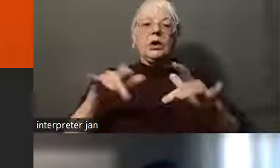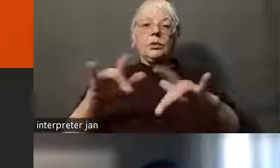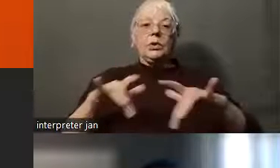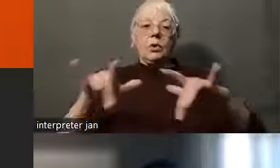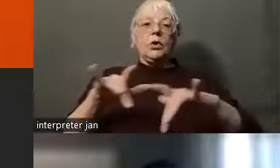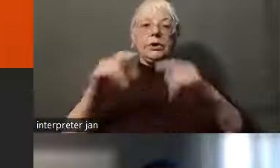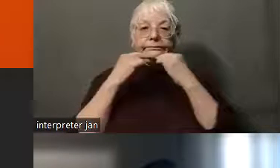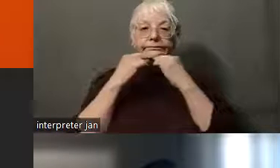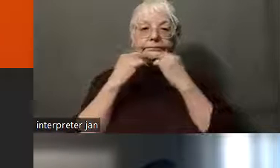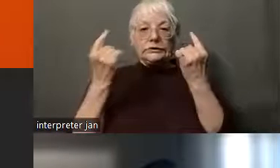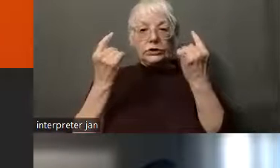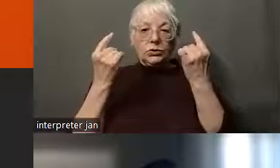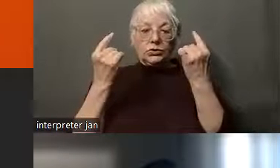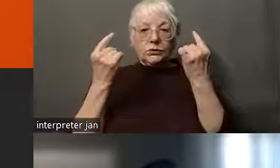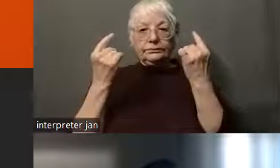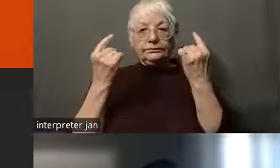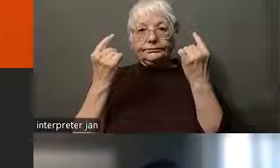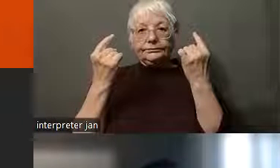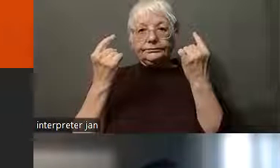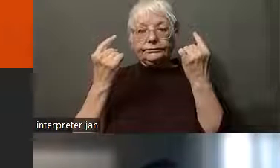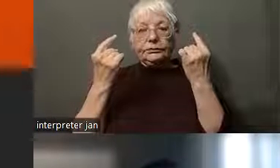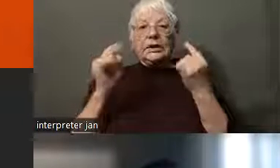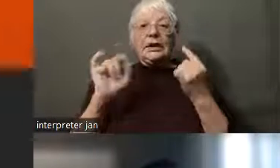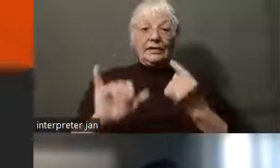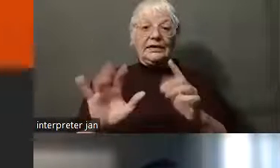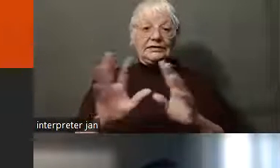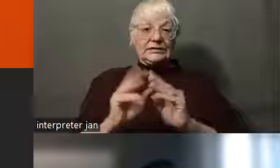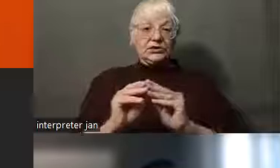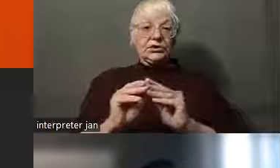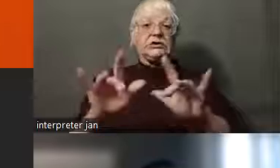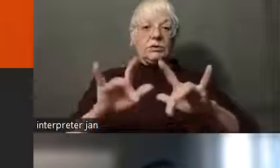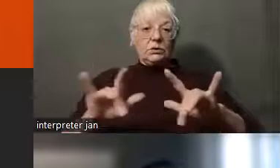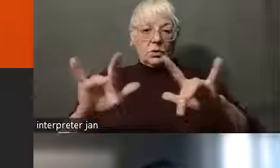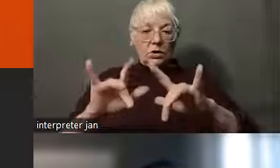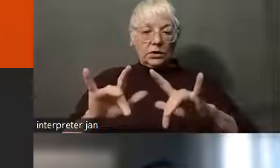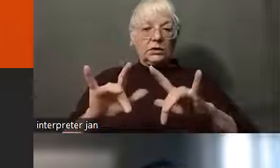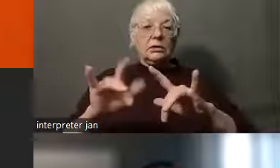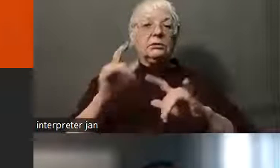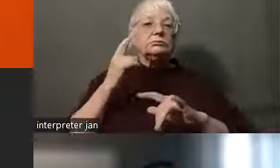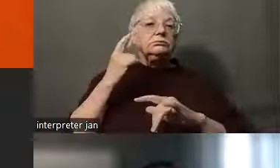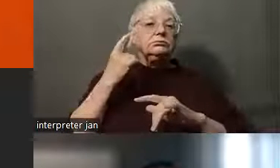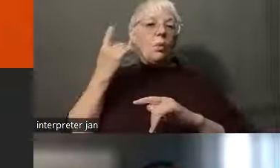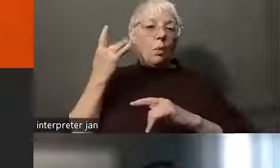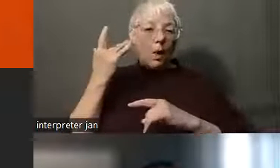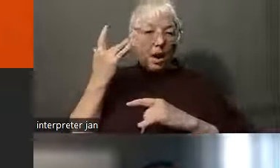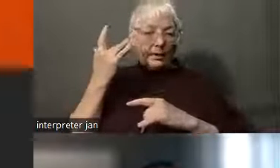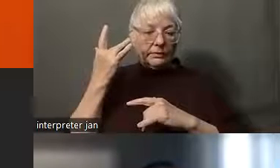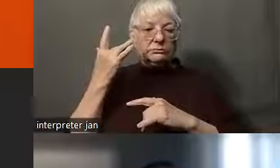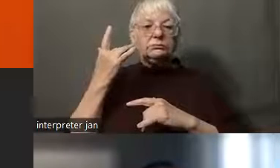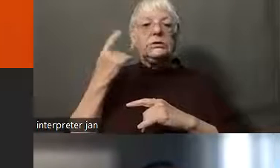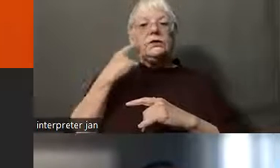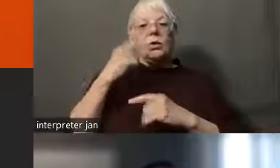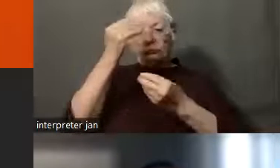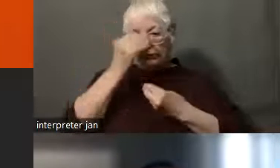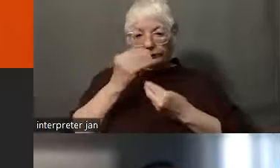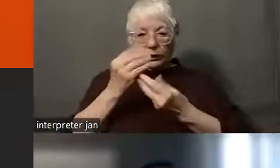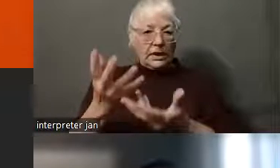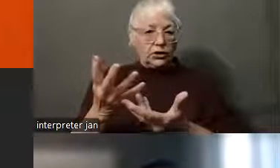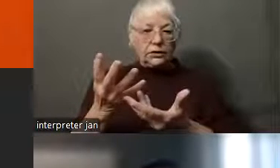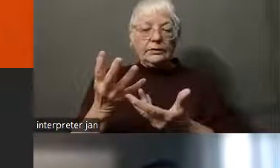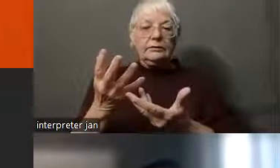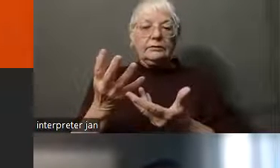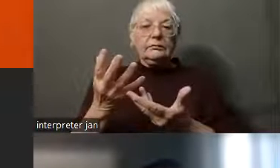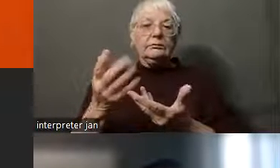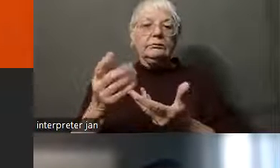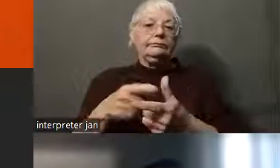disclosure. This session is being recorded, of course, for the purpose of information that we